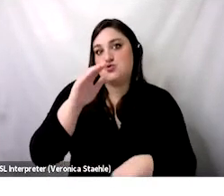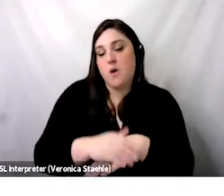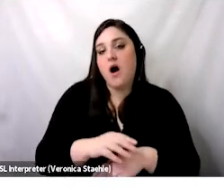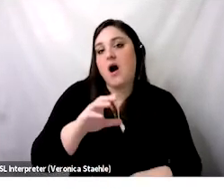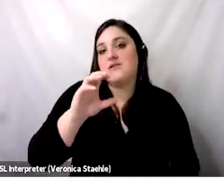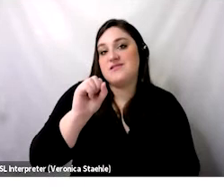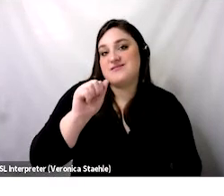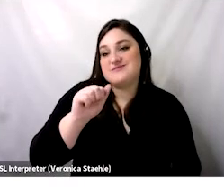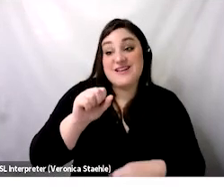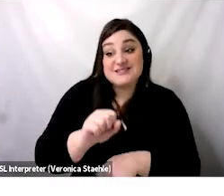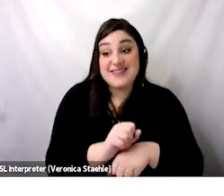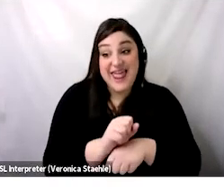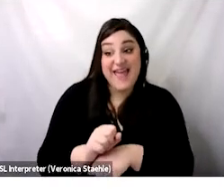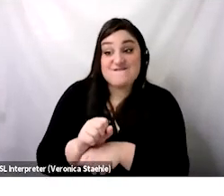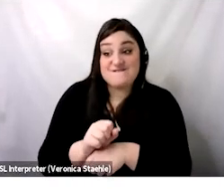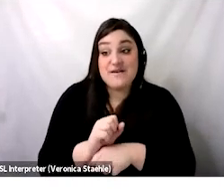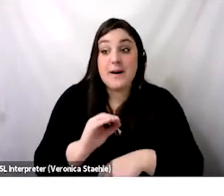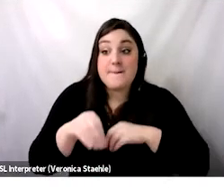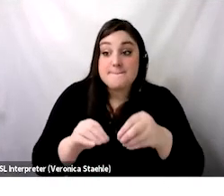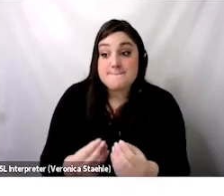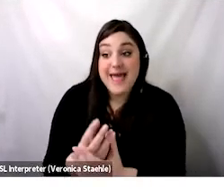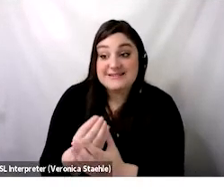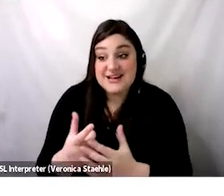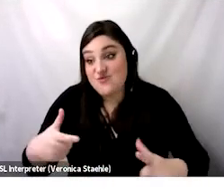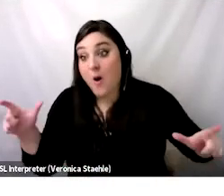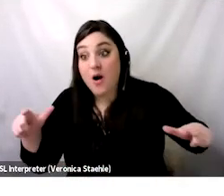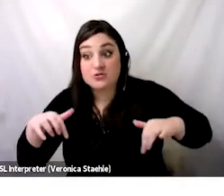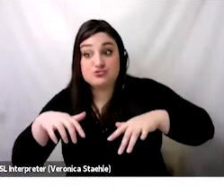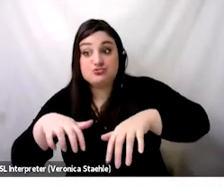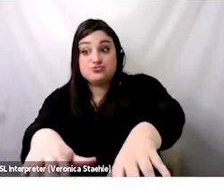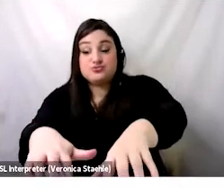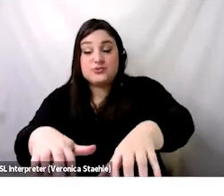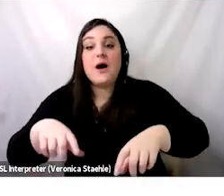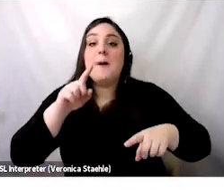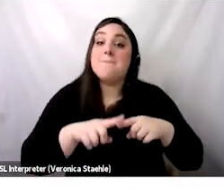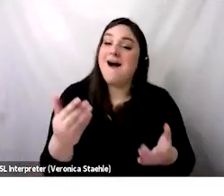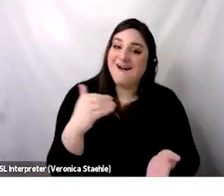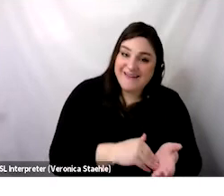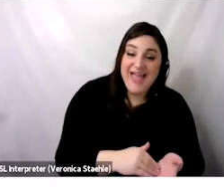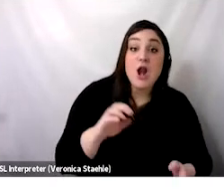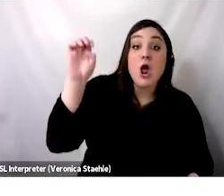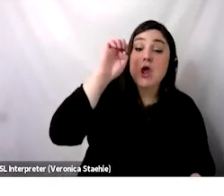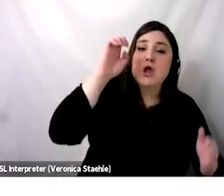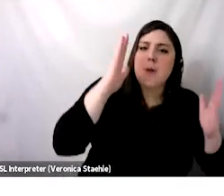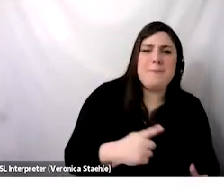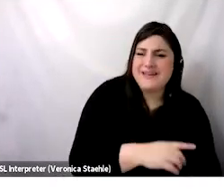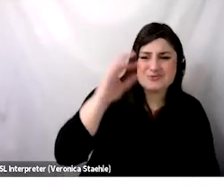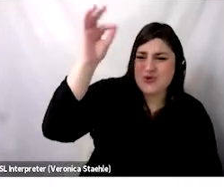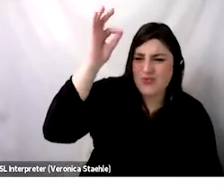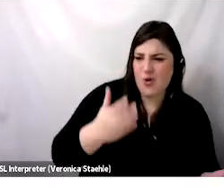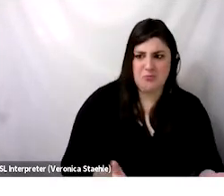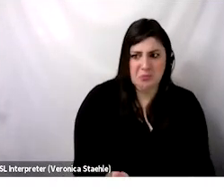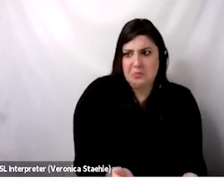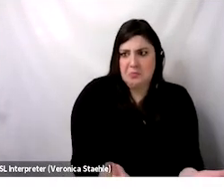But again, the Europeans didn't know how to use indigo, but it was the